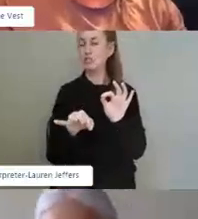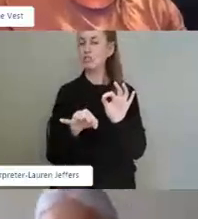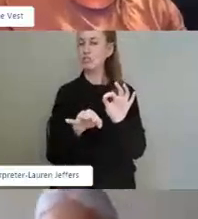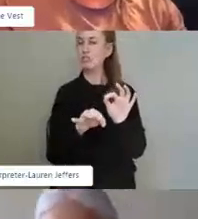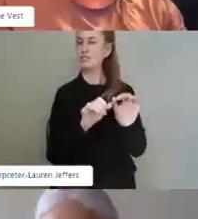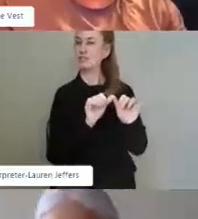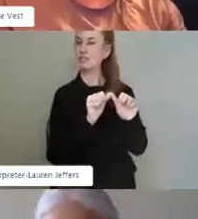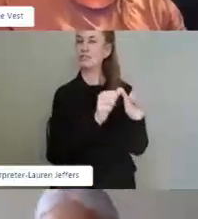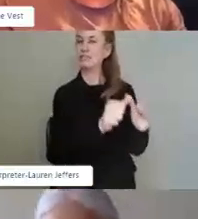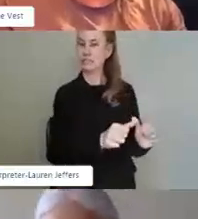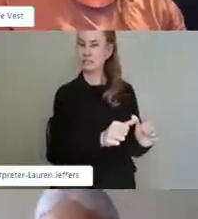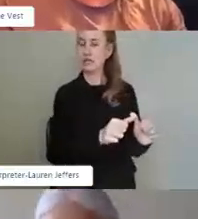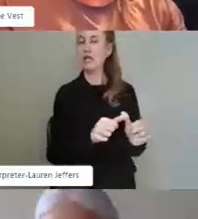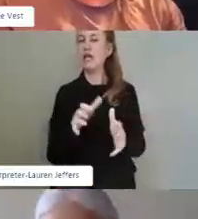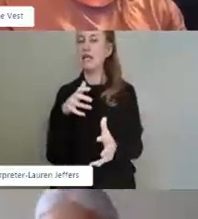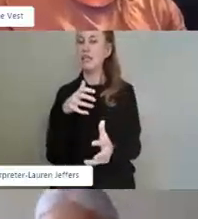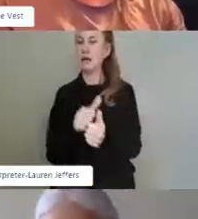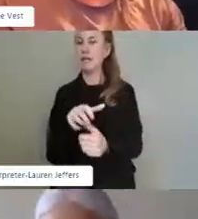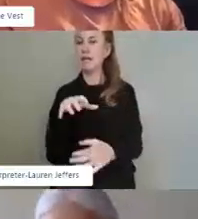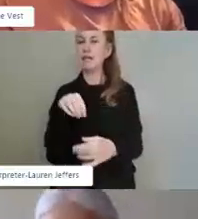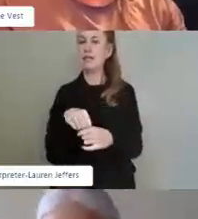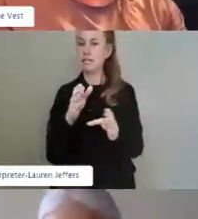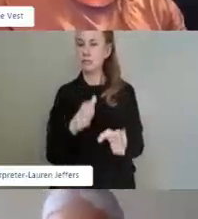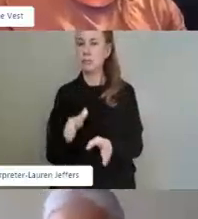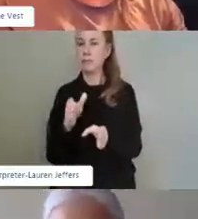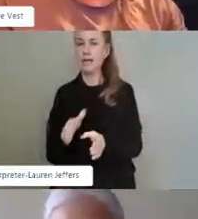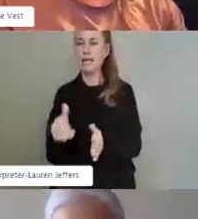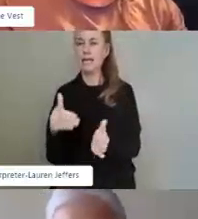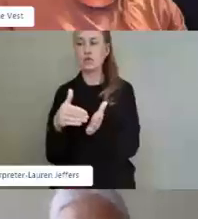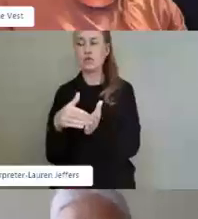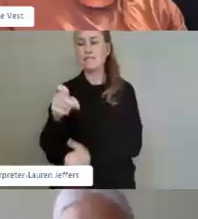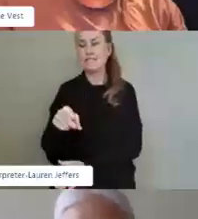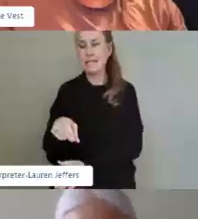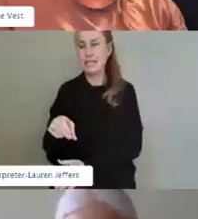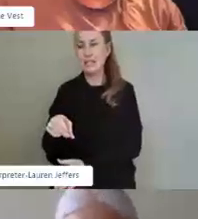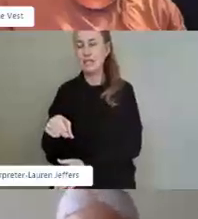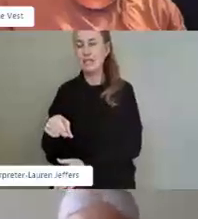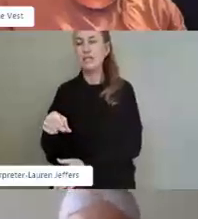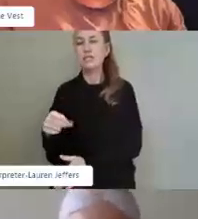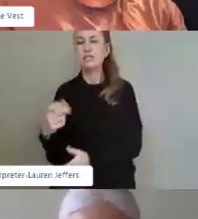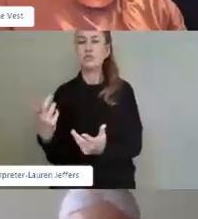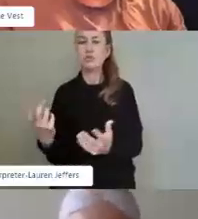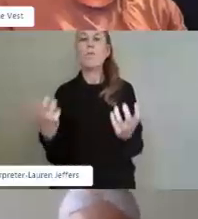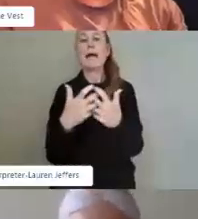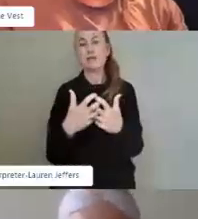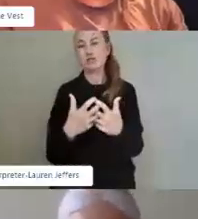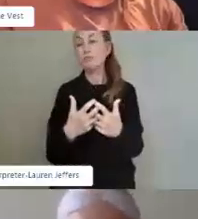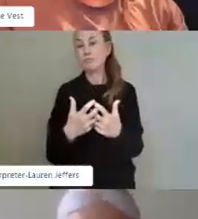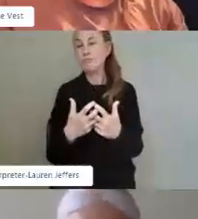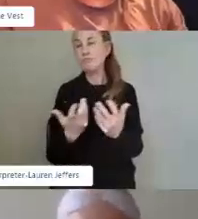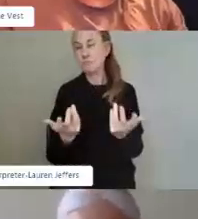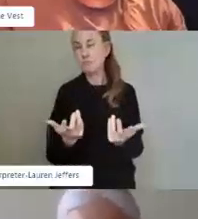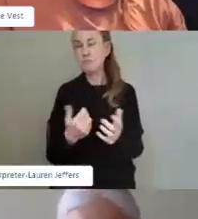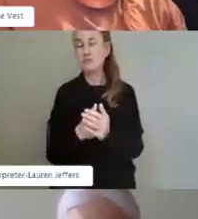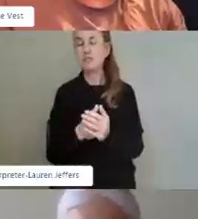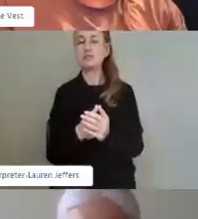And then we can update the engagement plan as often as we need to reflect the current spill and current trends. And kind of walking